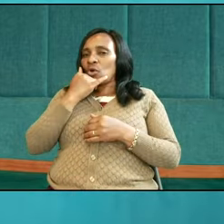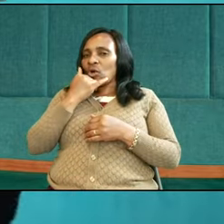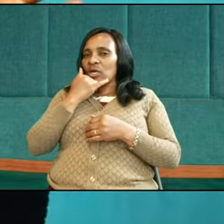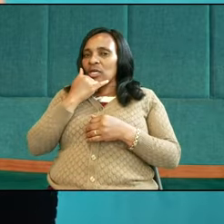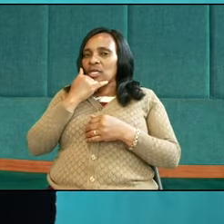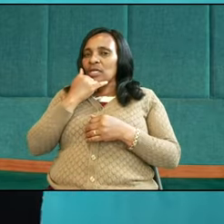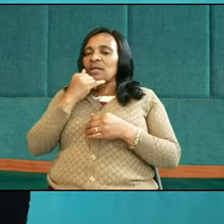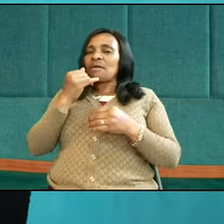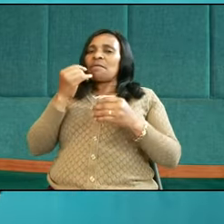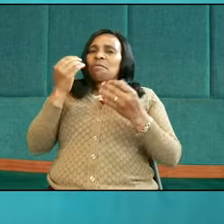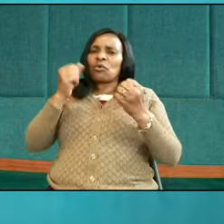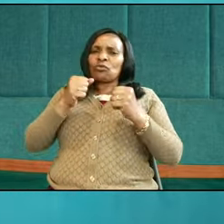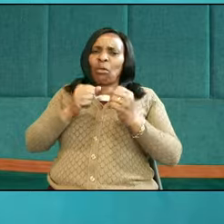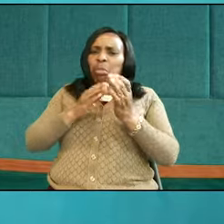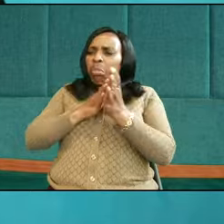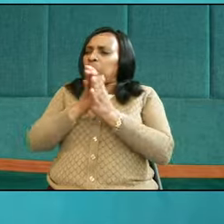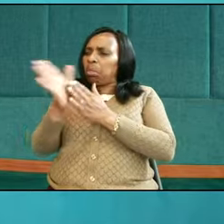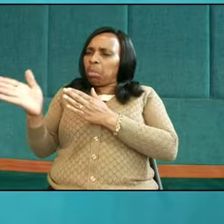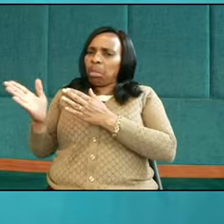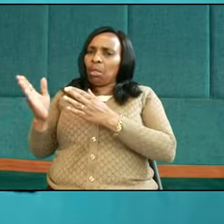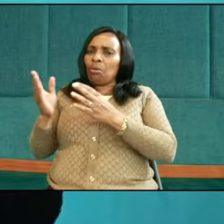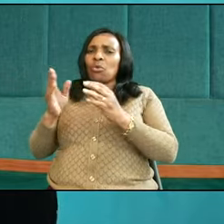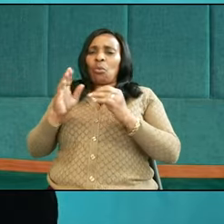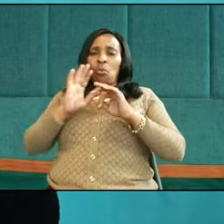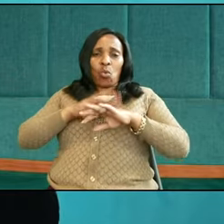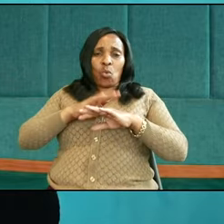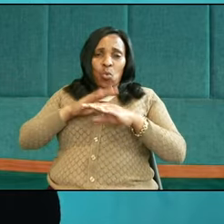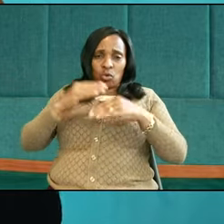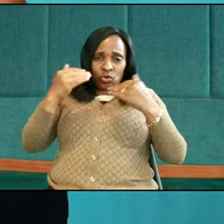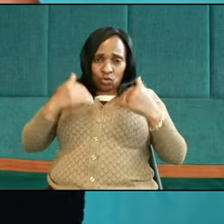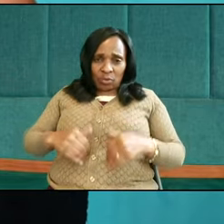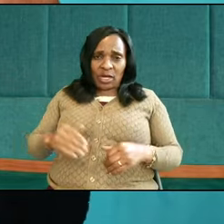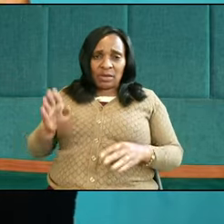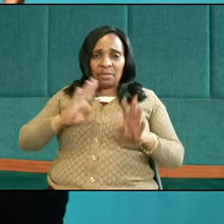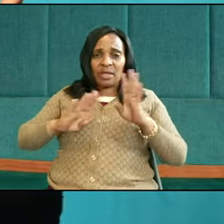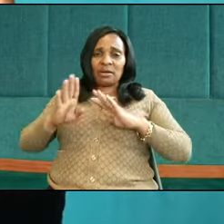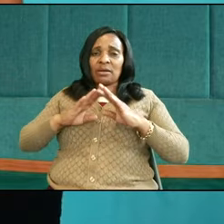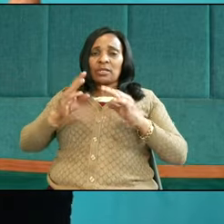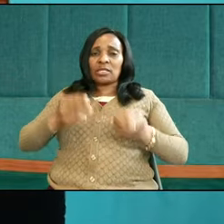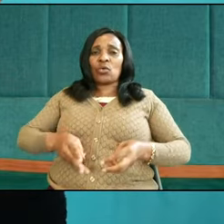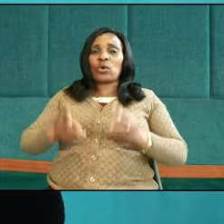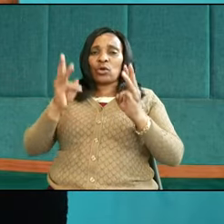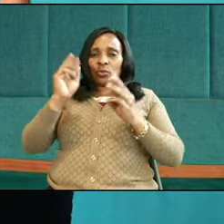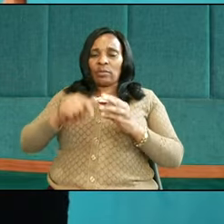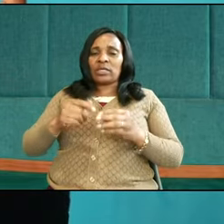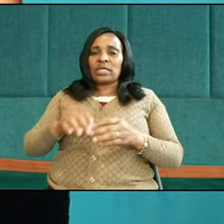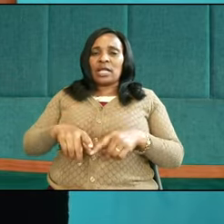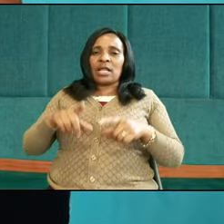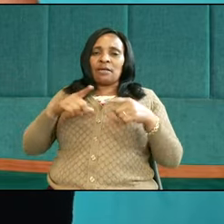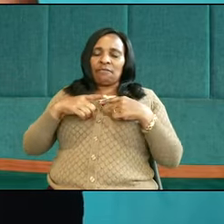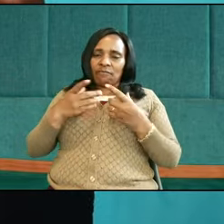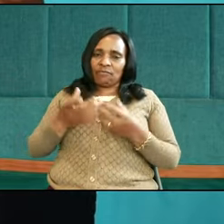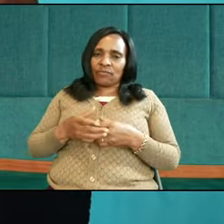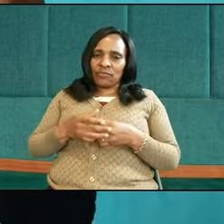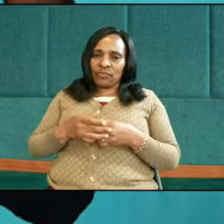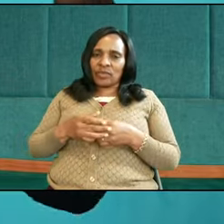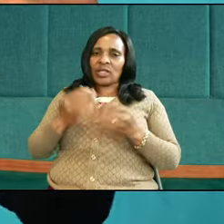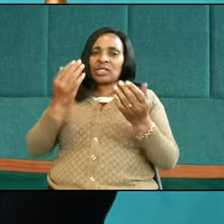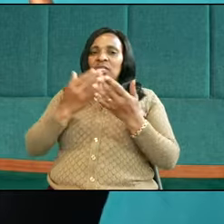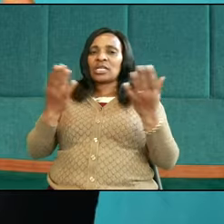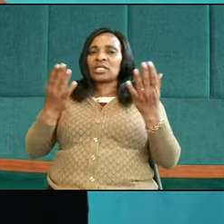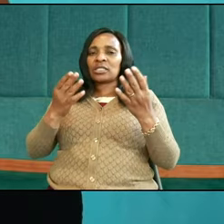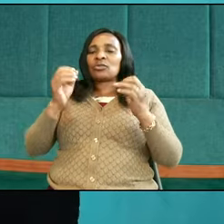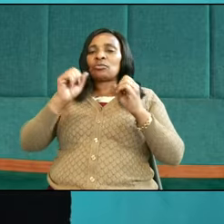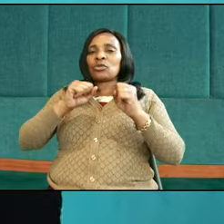feel it deviates from proper human behavior or from the way you ought to live. You know, the certain things that we